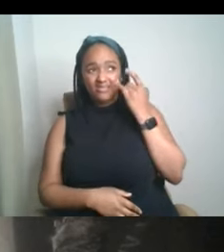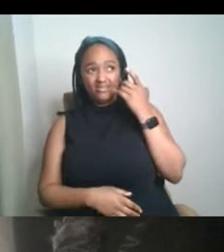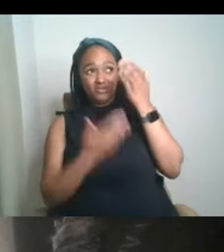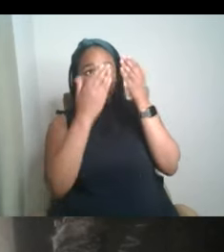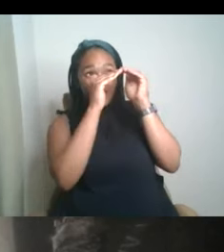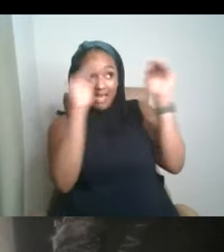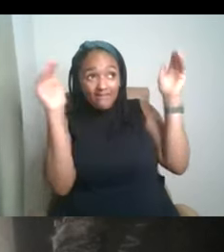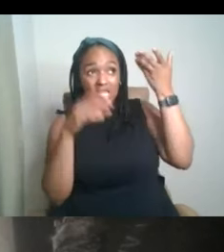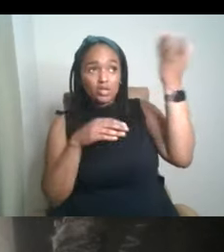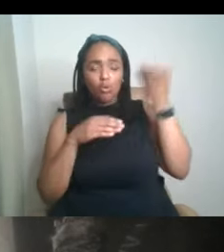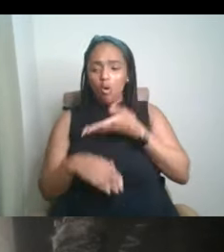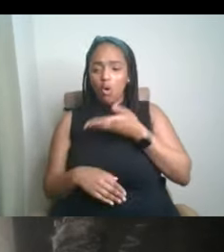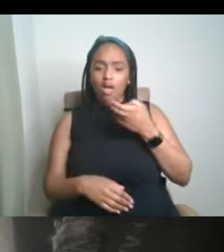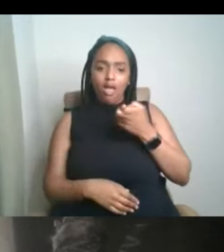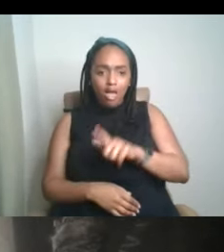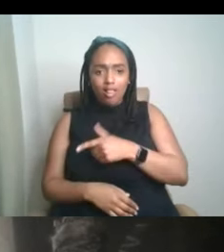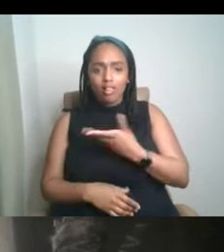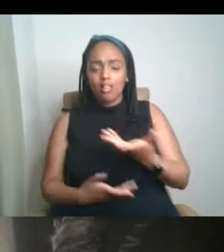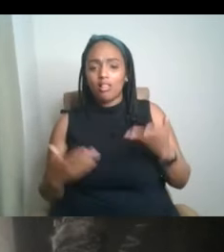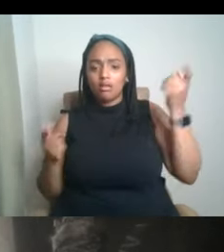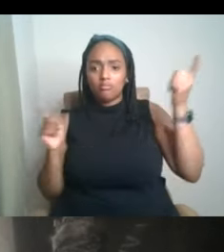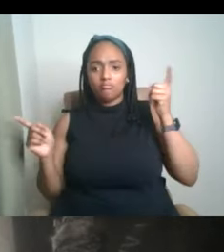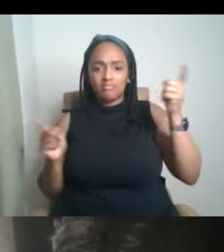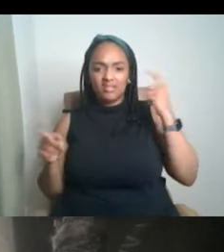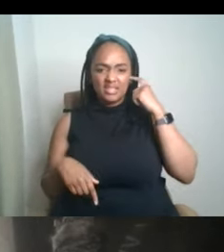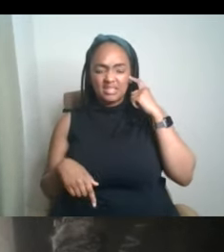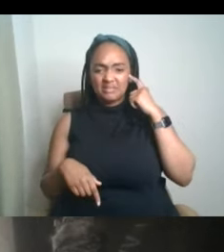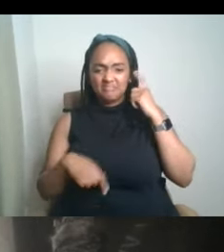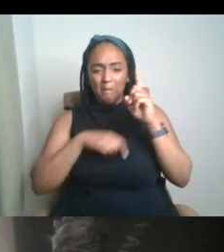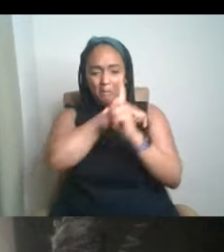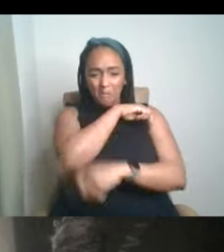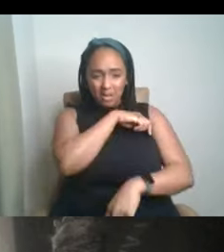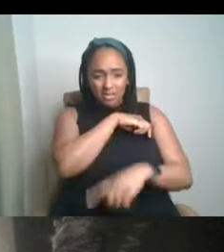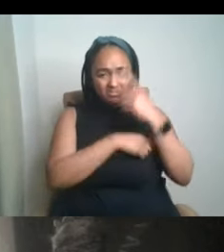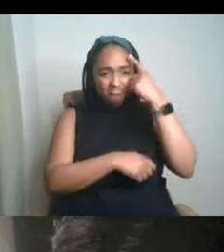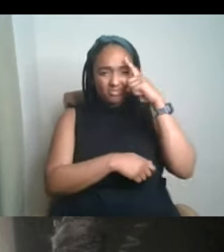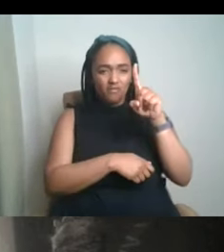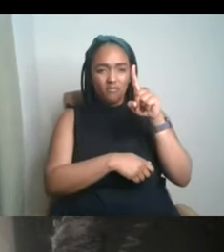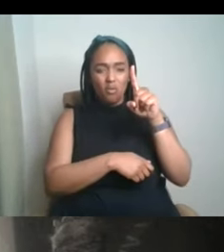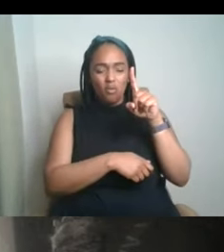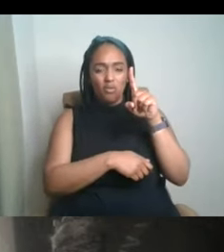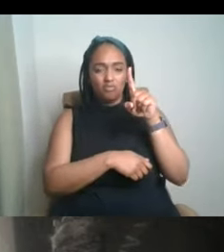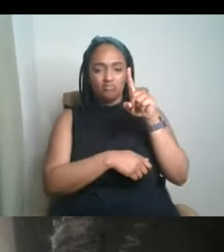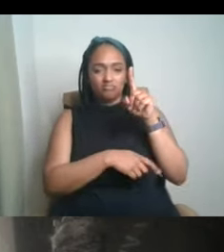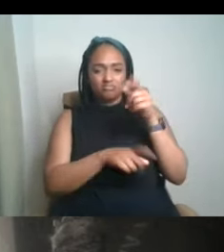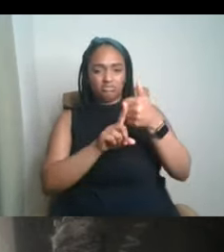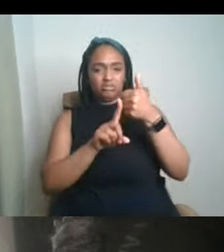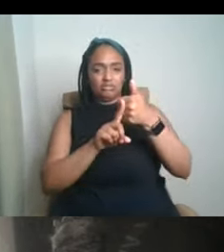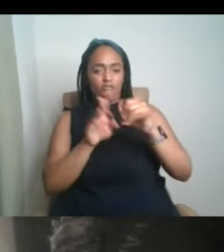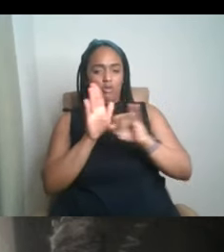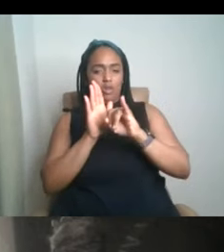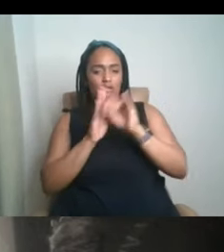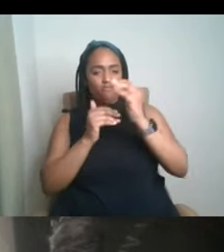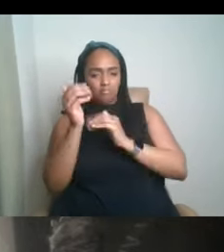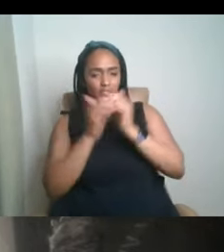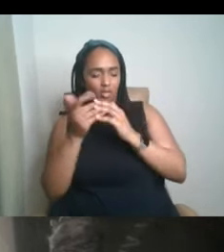my beliefs, I don't think you should be punished for what you're comfortable with. So I think that's what kids should be taught.